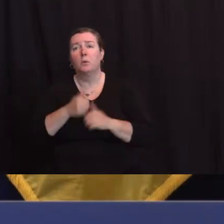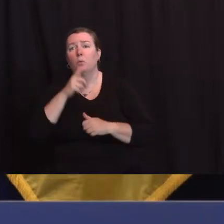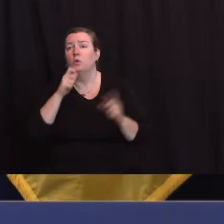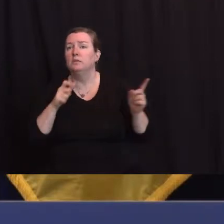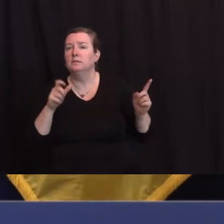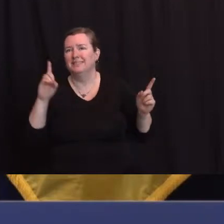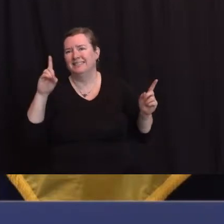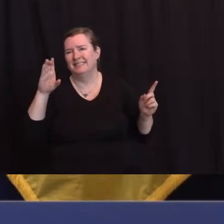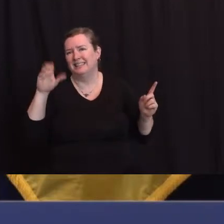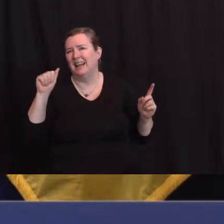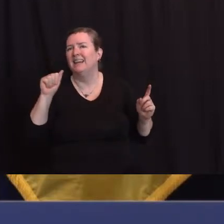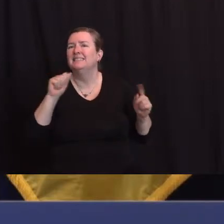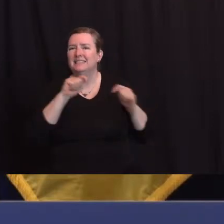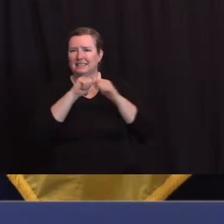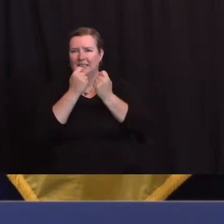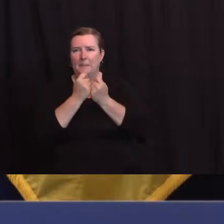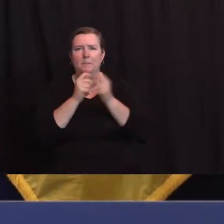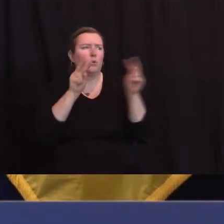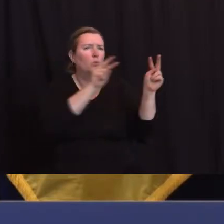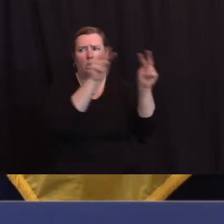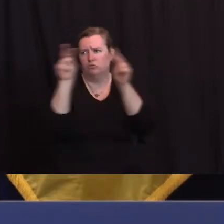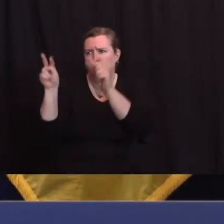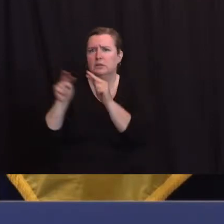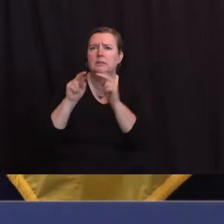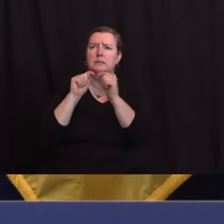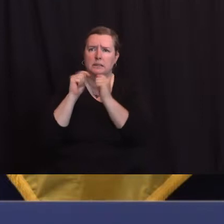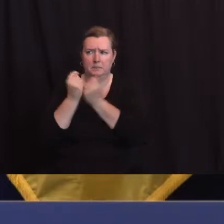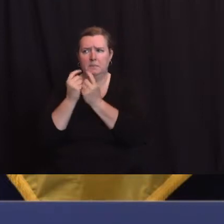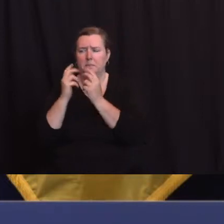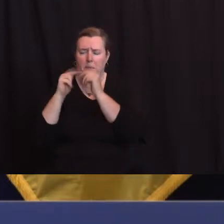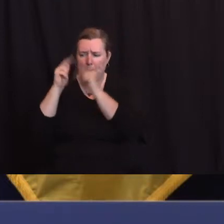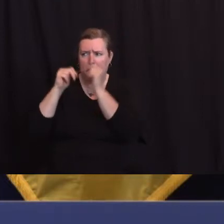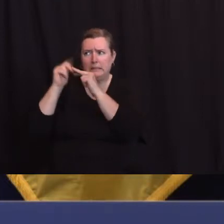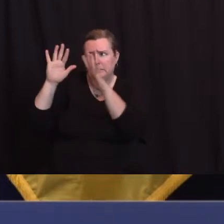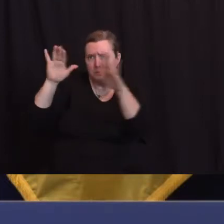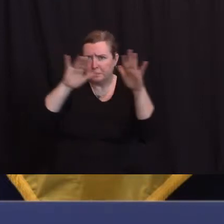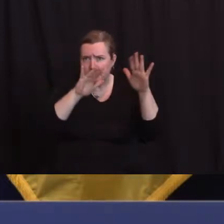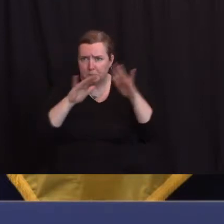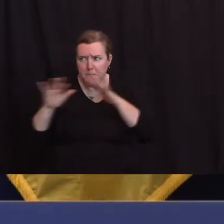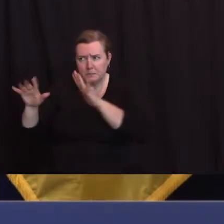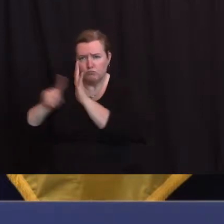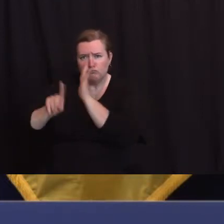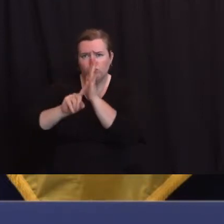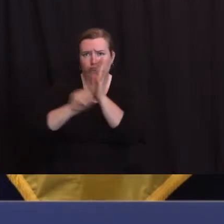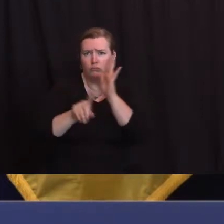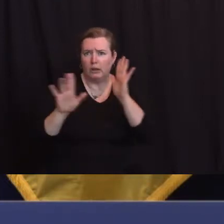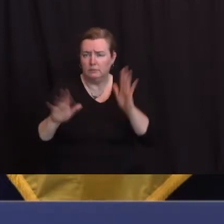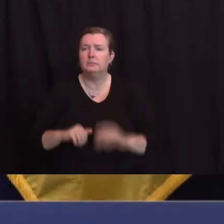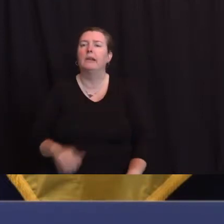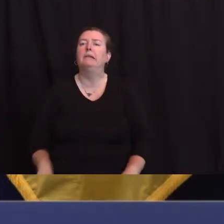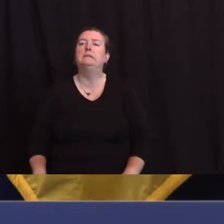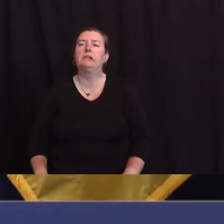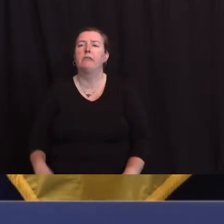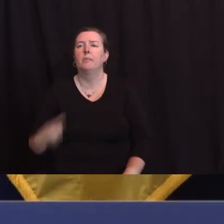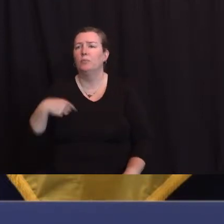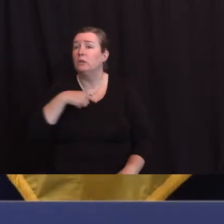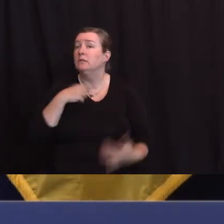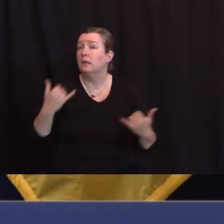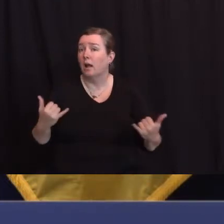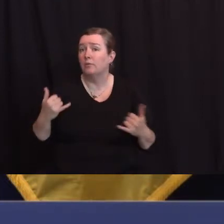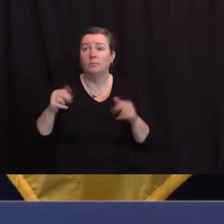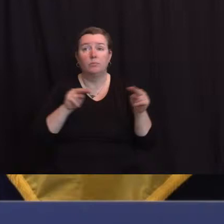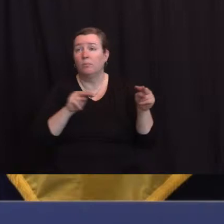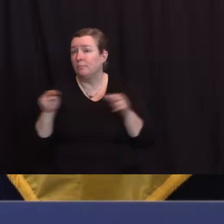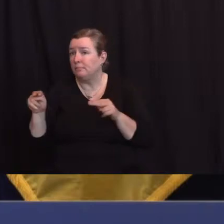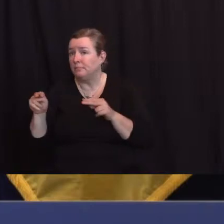is really good. And having said that, you can imagine, folks, we are revisiting code,